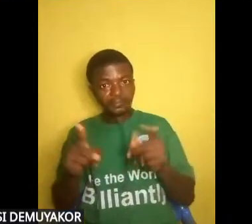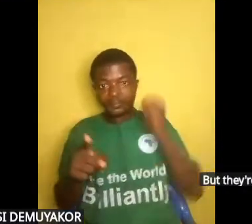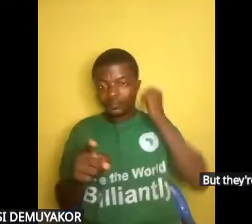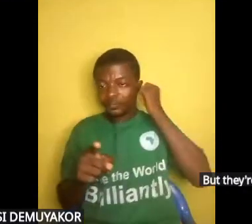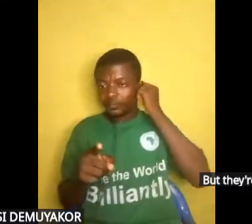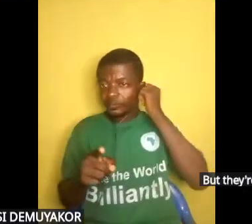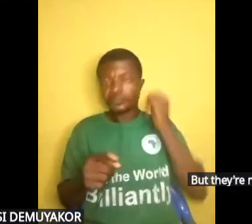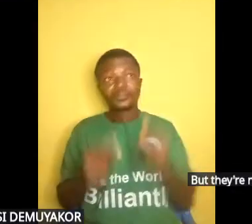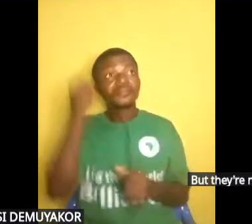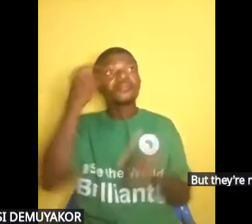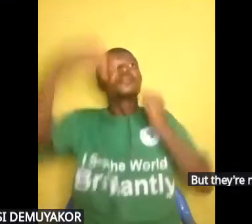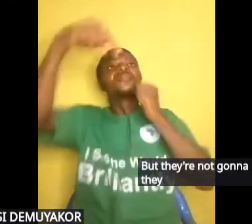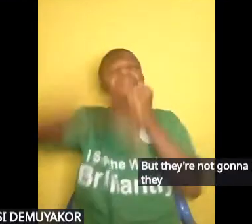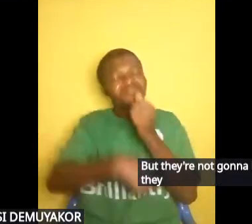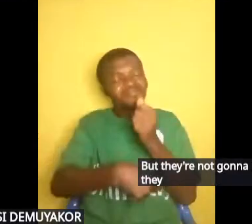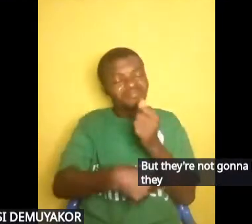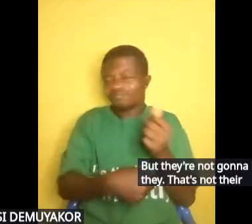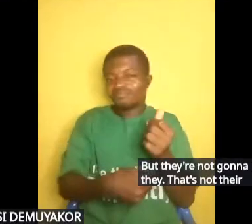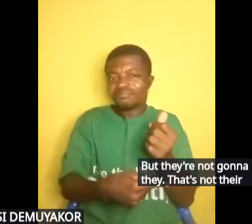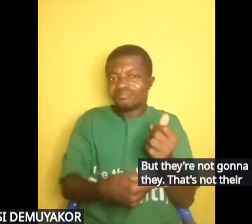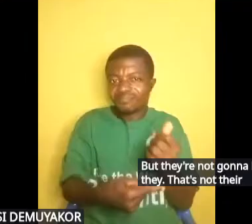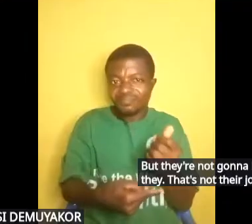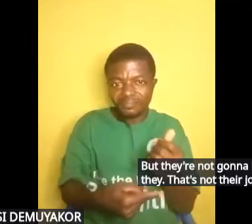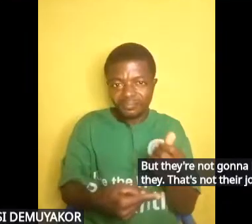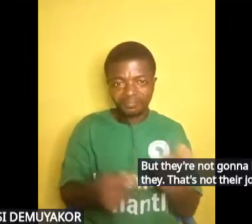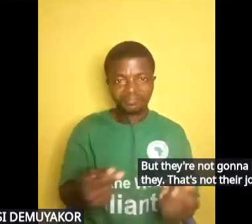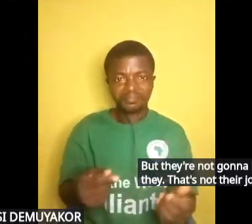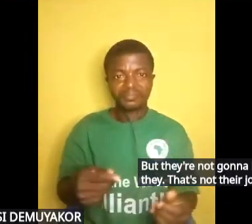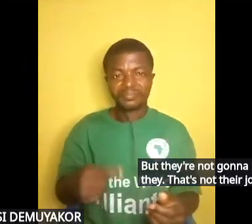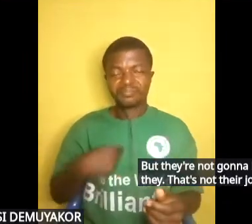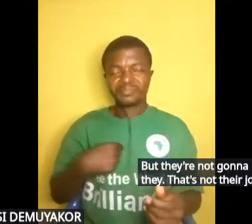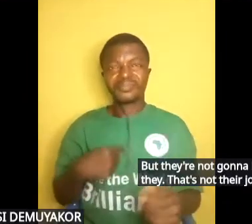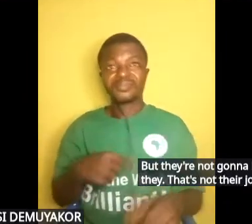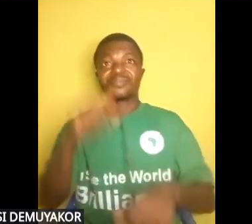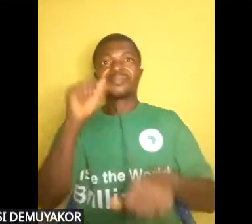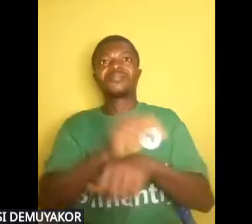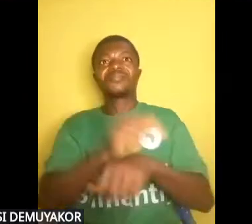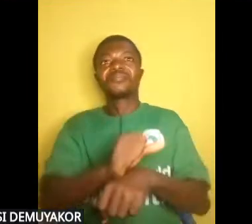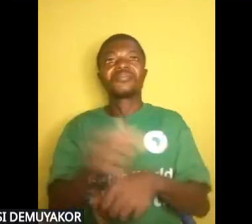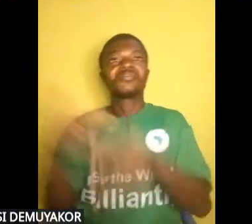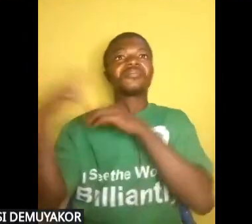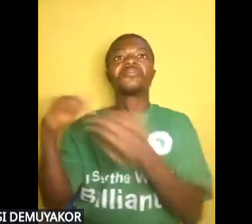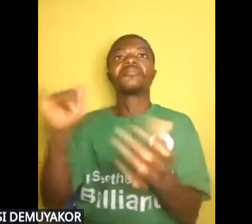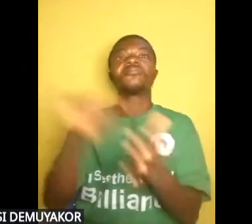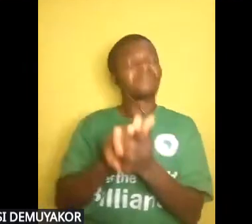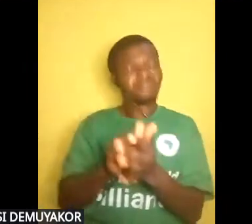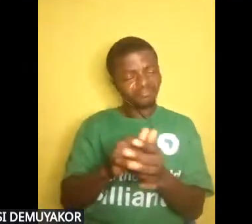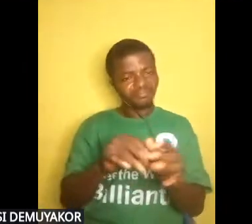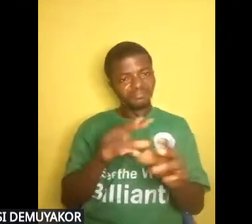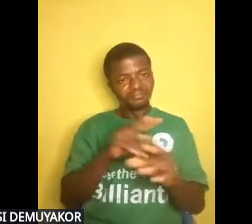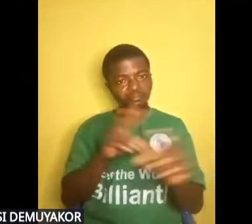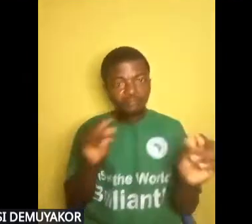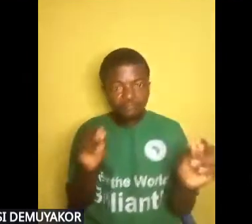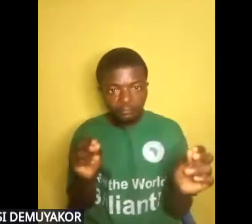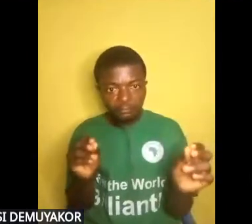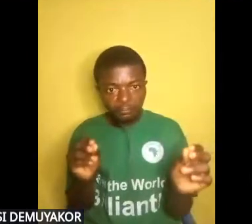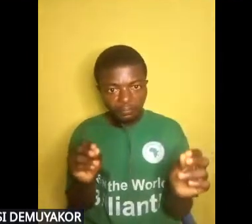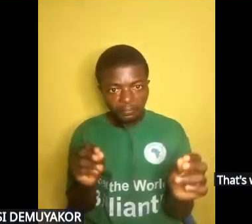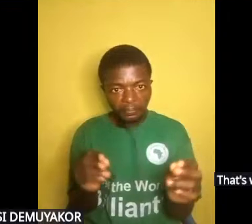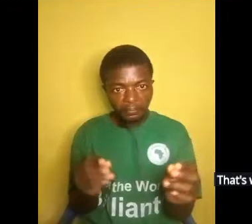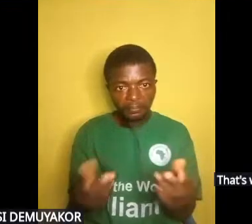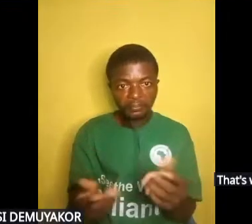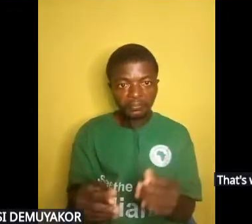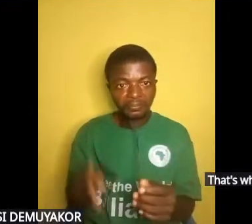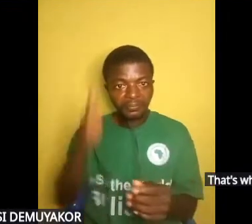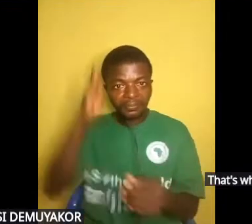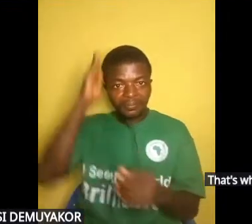it, and neither should they. That's not their job to be a medical professional. That's why I find using words like neurodivergent or